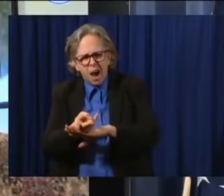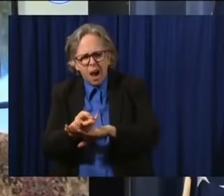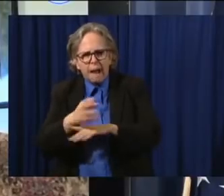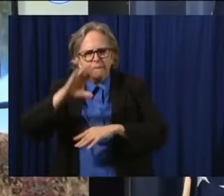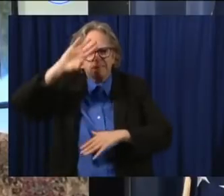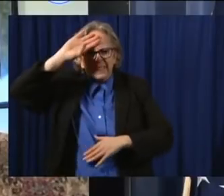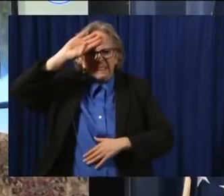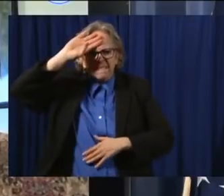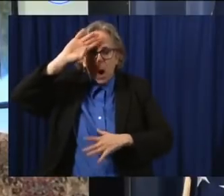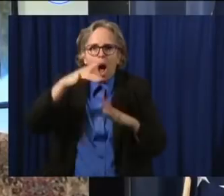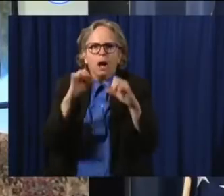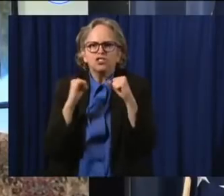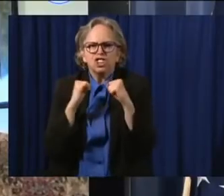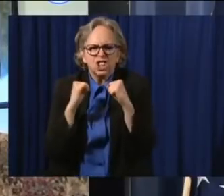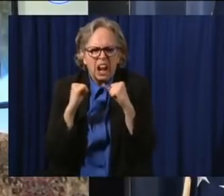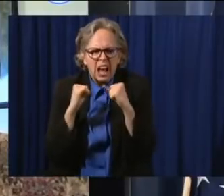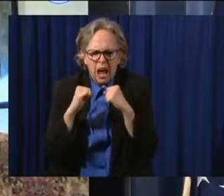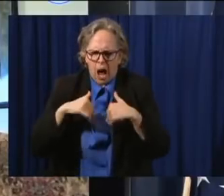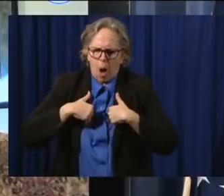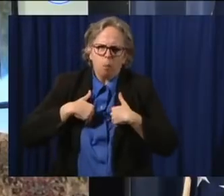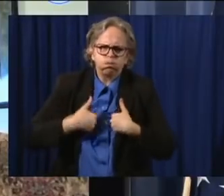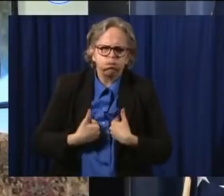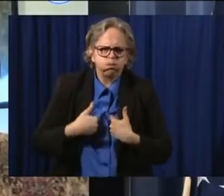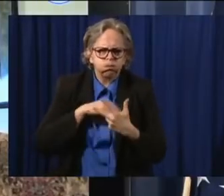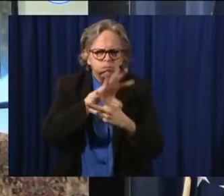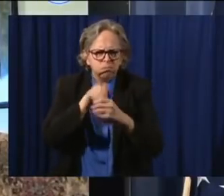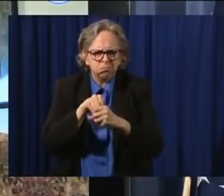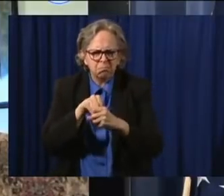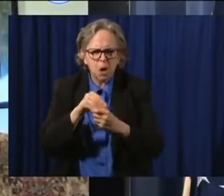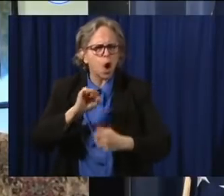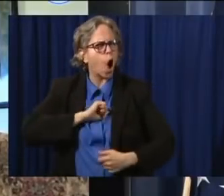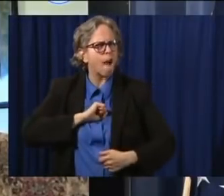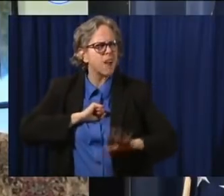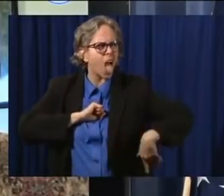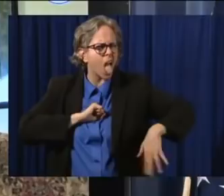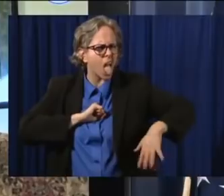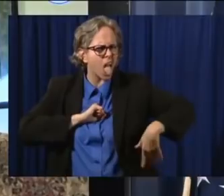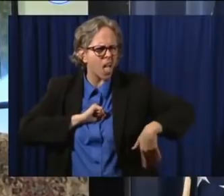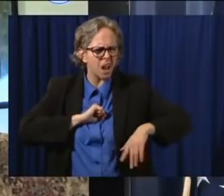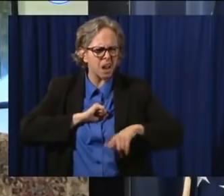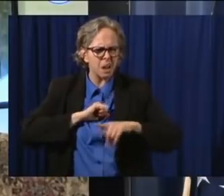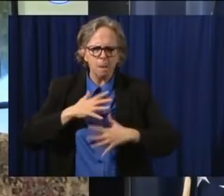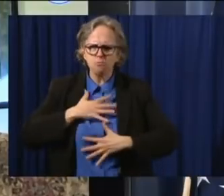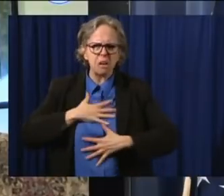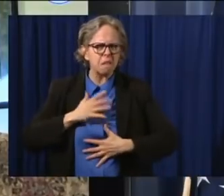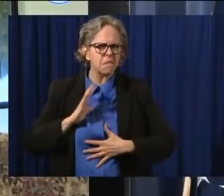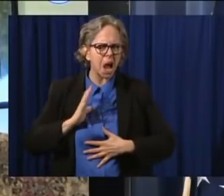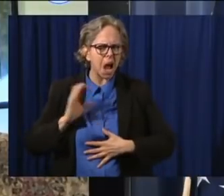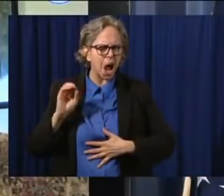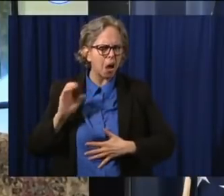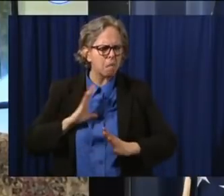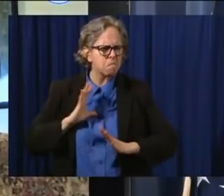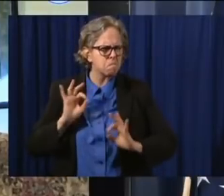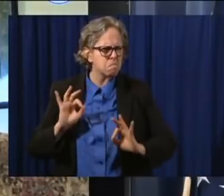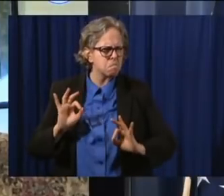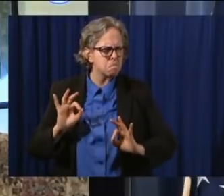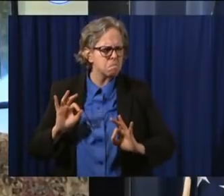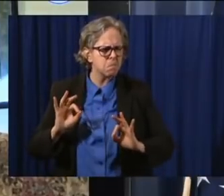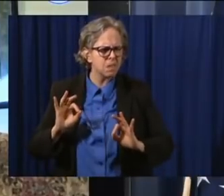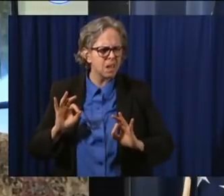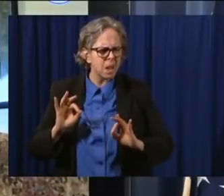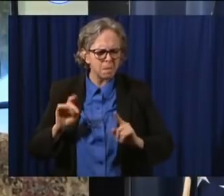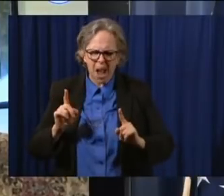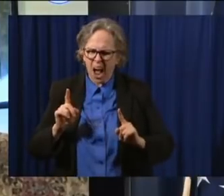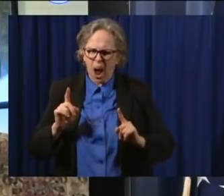chills, fatigue. I did not have much of a cough. I never was short of breath, but I think I was not